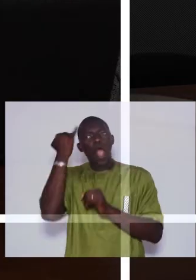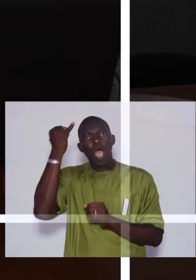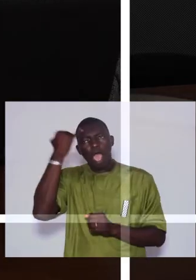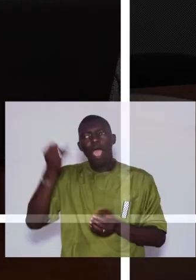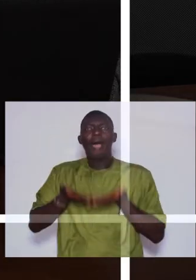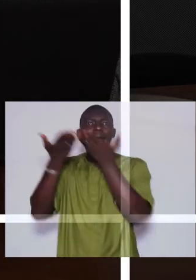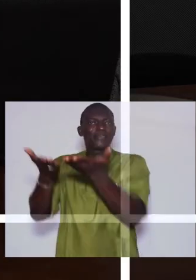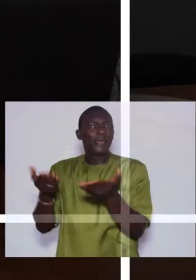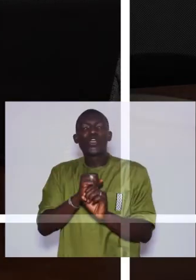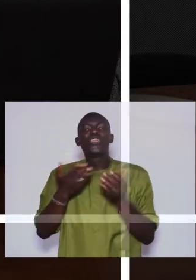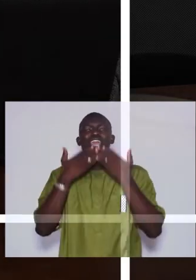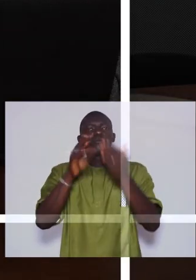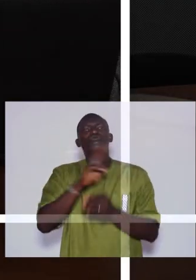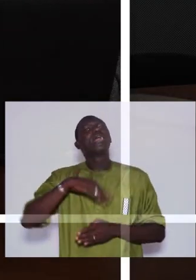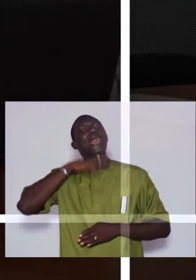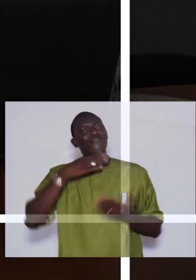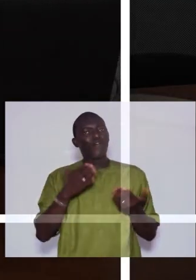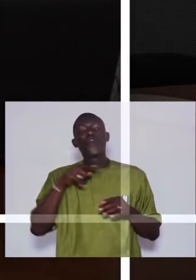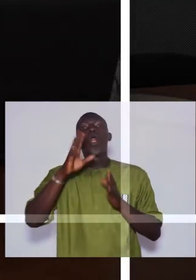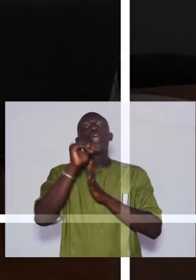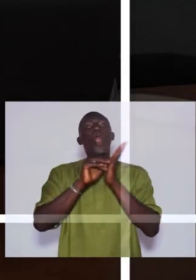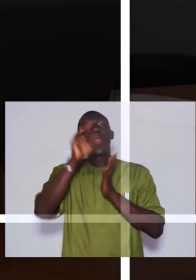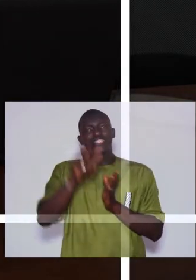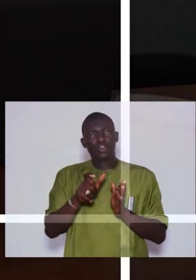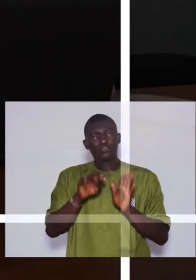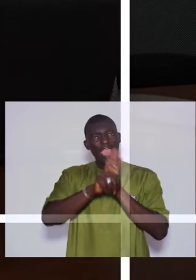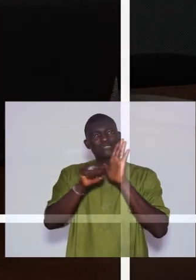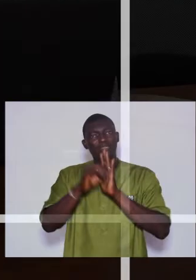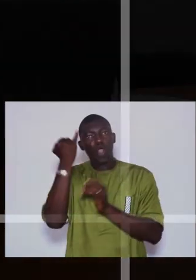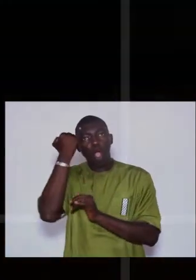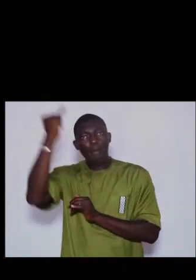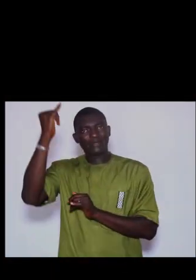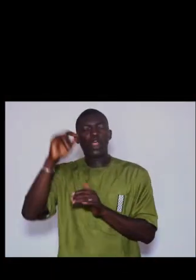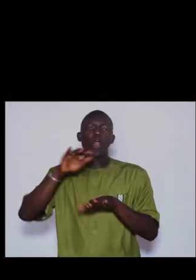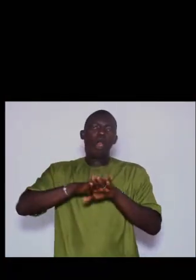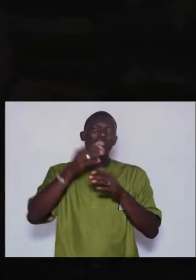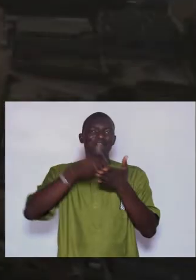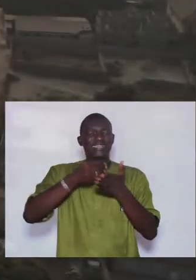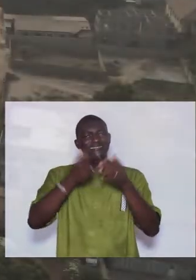was not sufficient for the auditors to express an opinion on the financial statements.